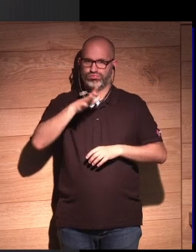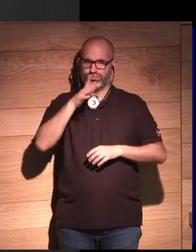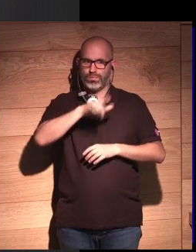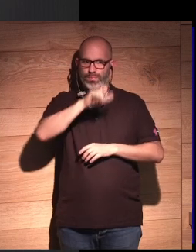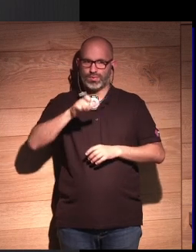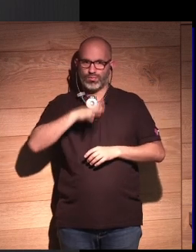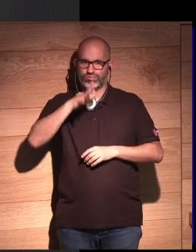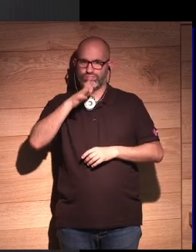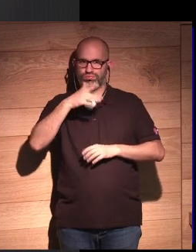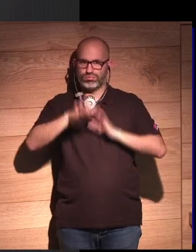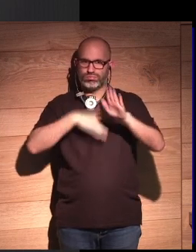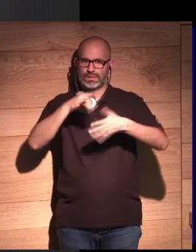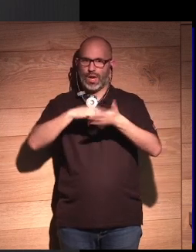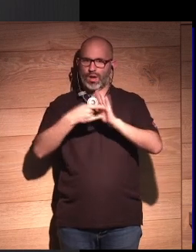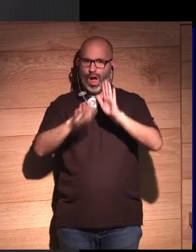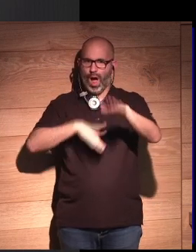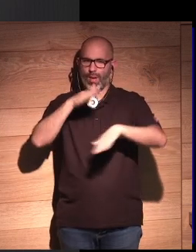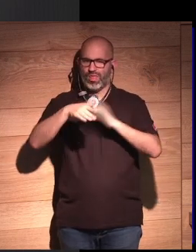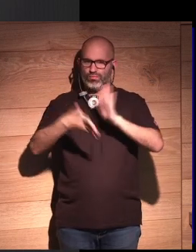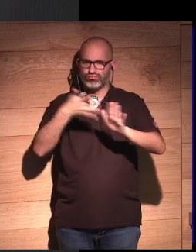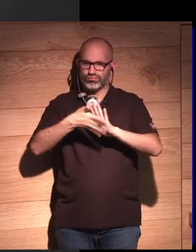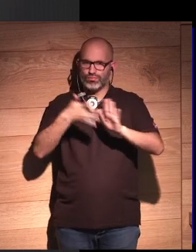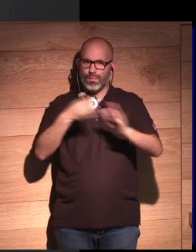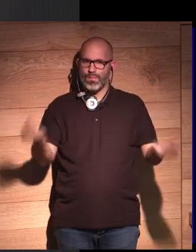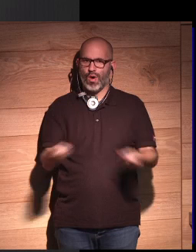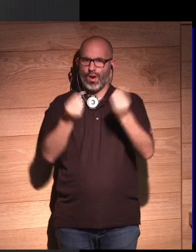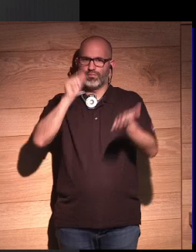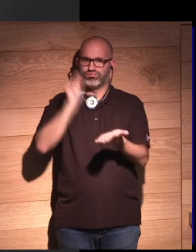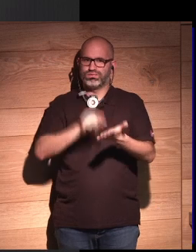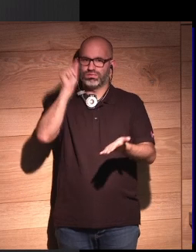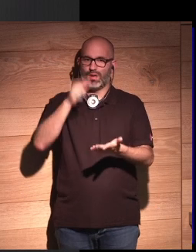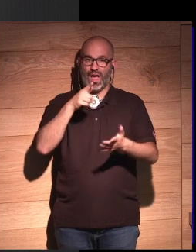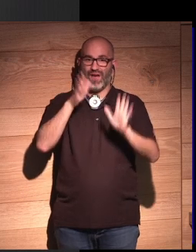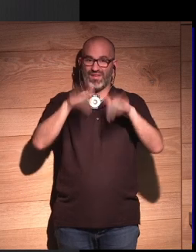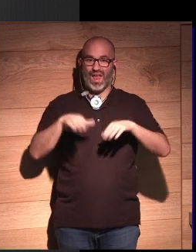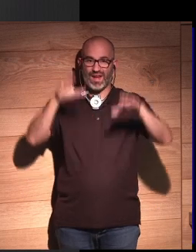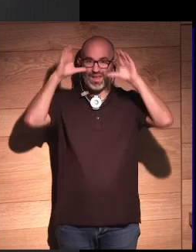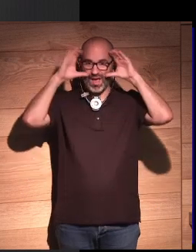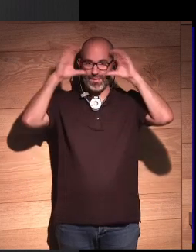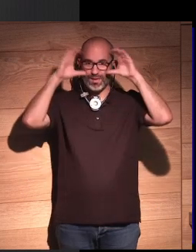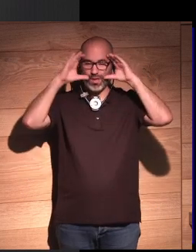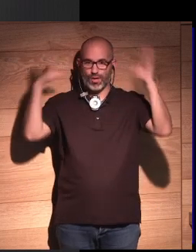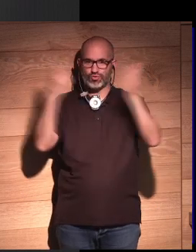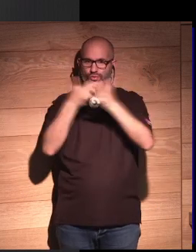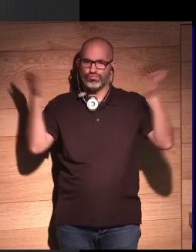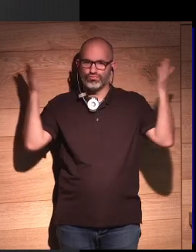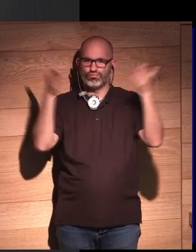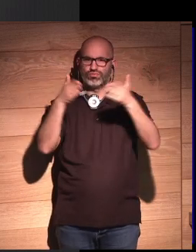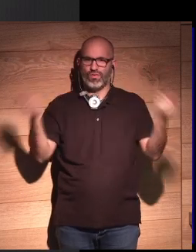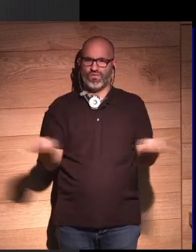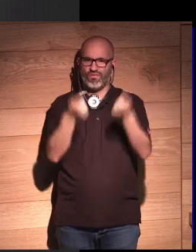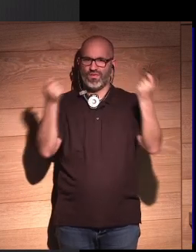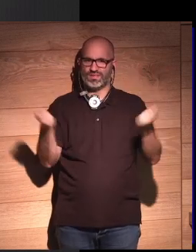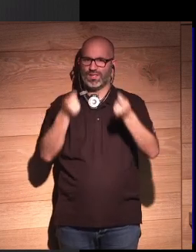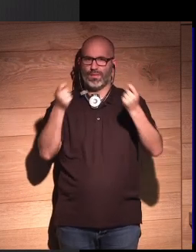getting much better. VR essentially took center stage at the 2016 festival. The profile of the section radically increased, and it